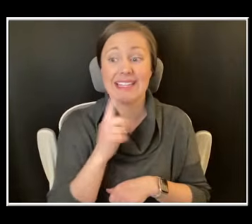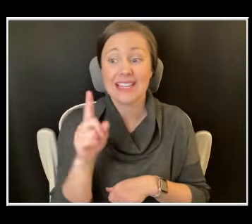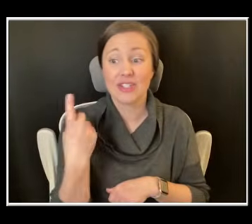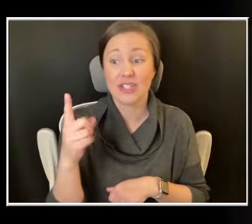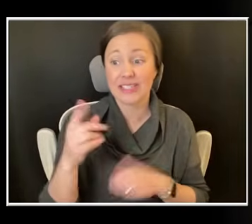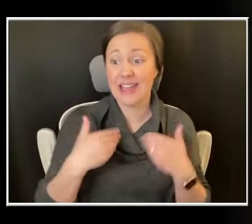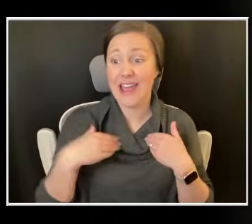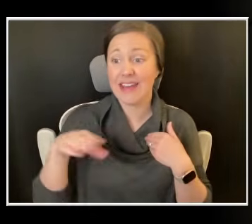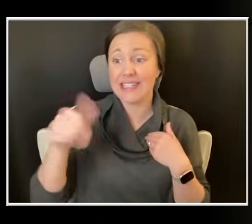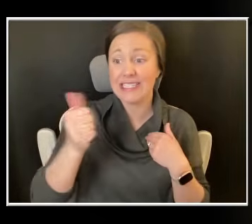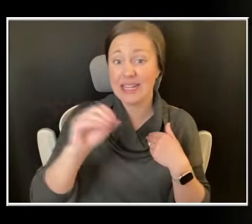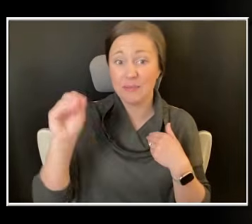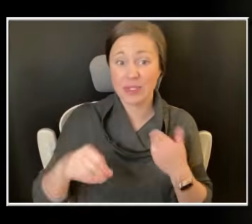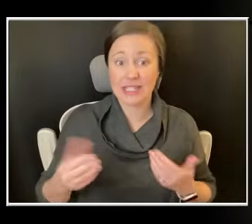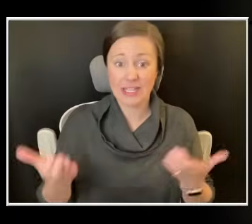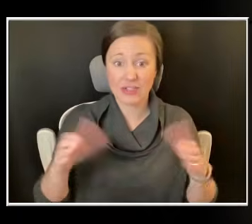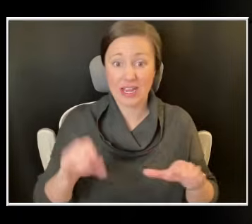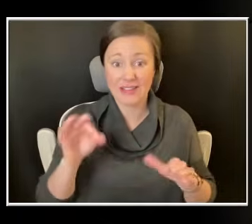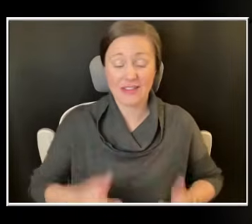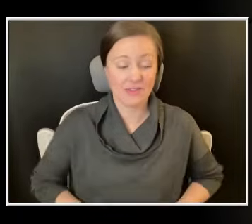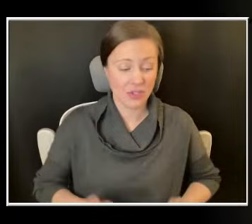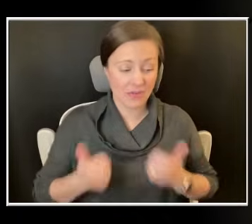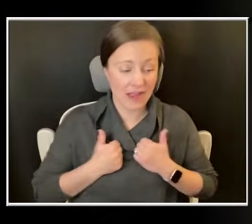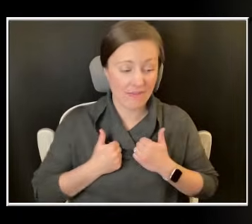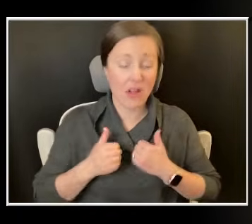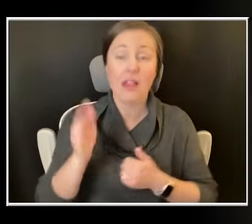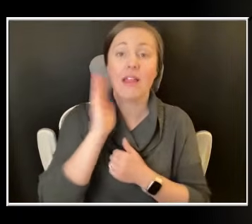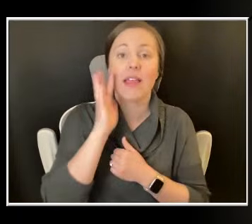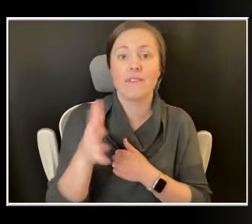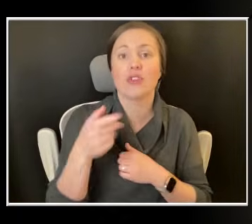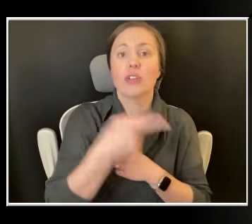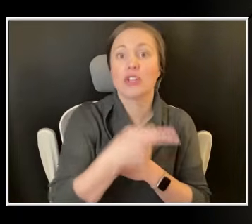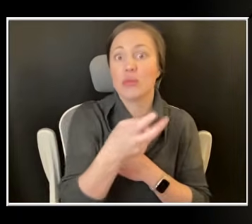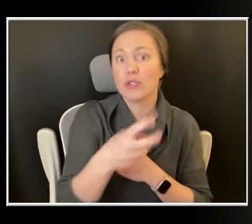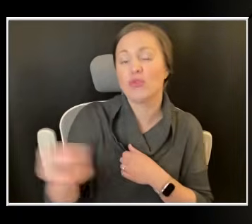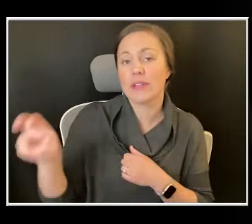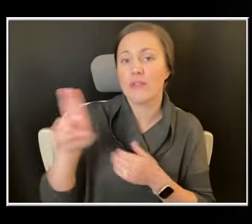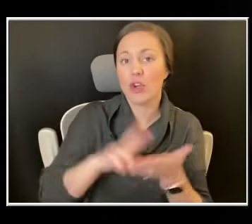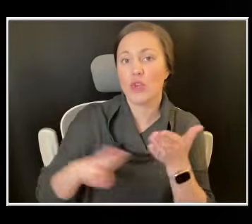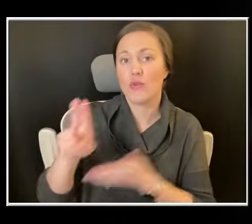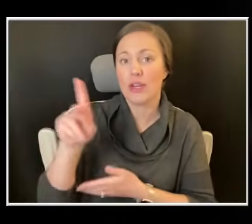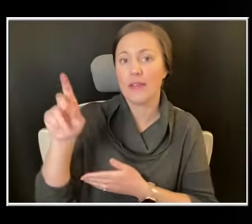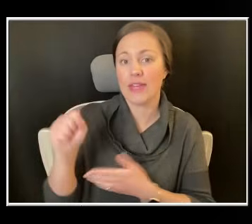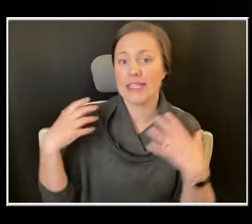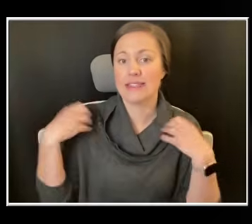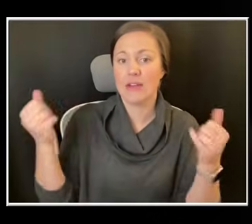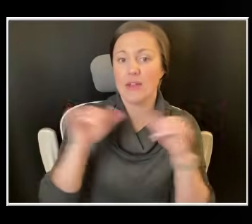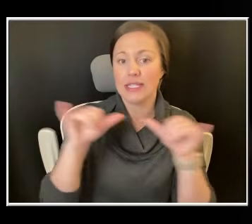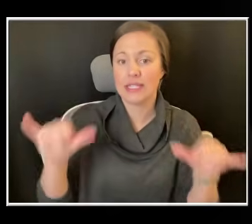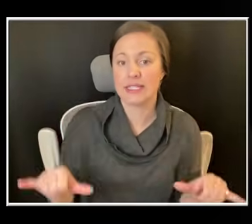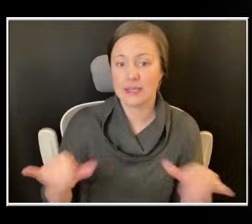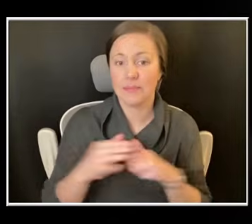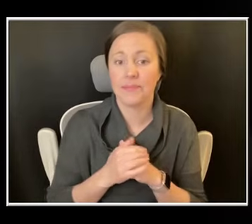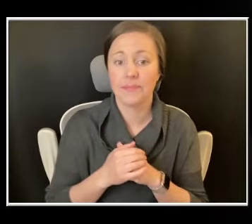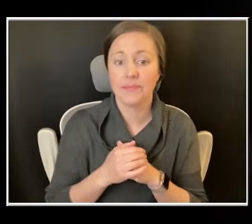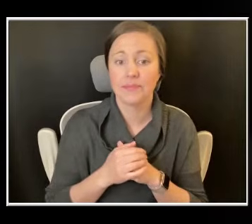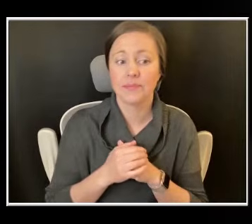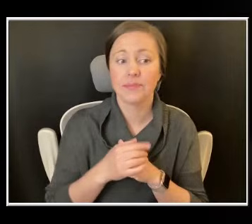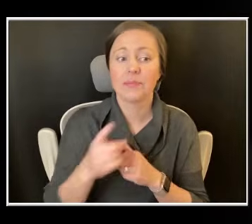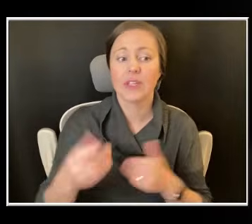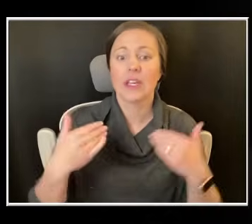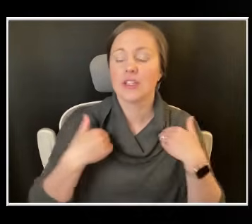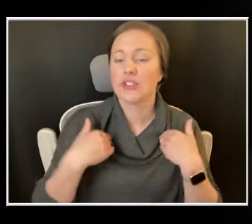of survival. Eventually, she was transferred to the University of Kansas Health System. And they found that she had necrotizing fasciitis in